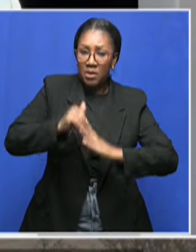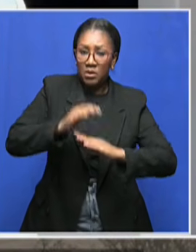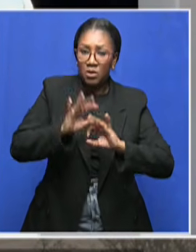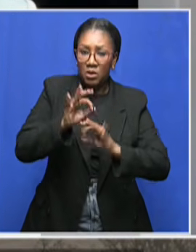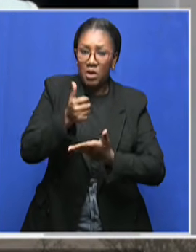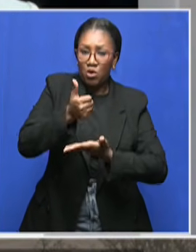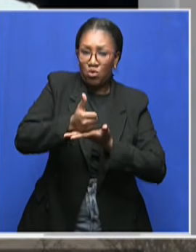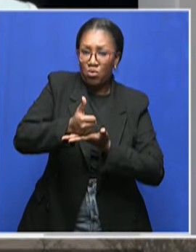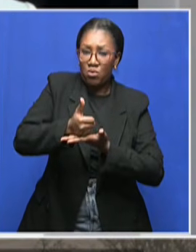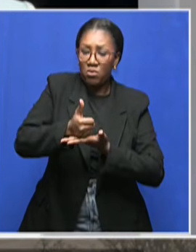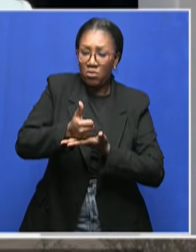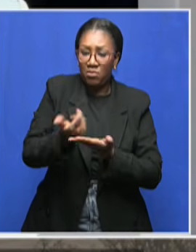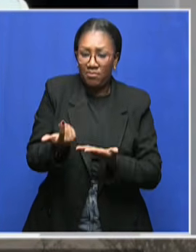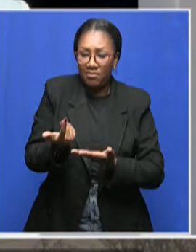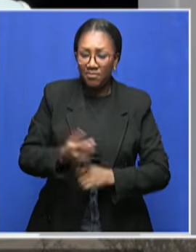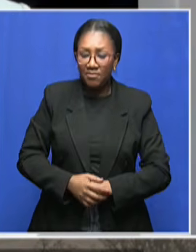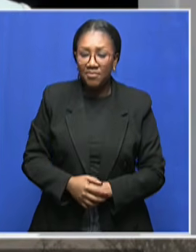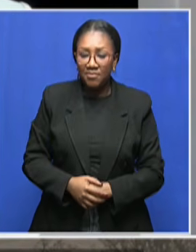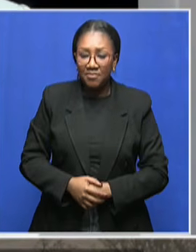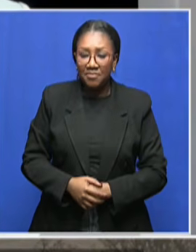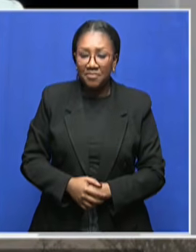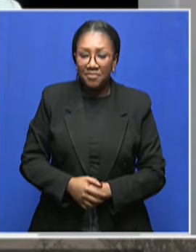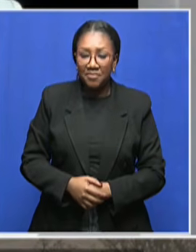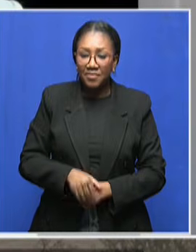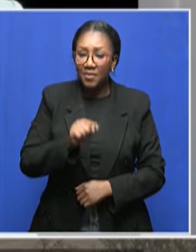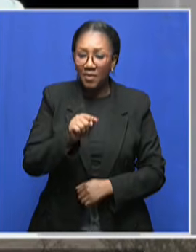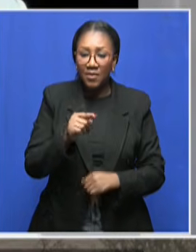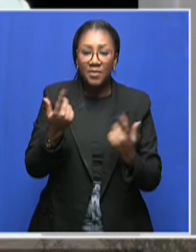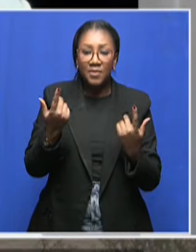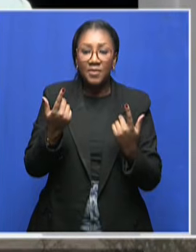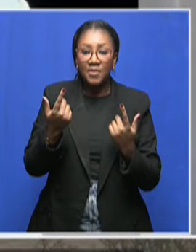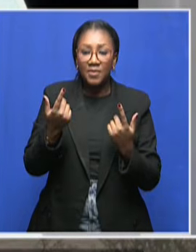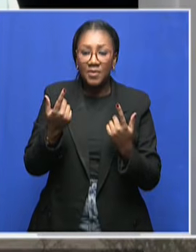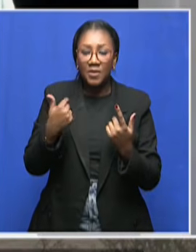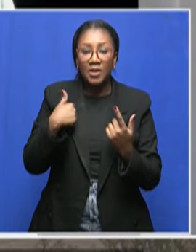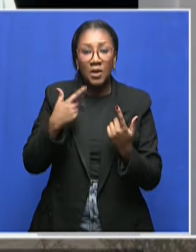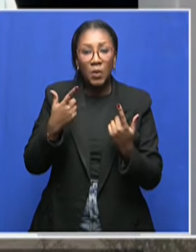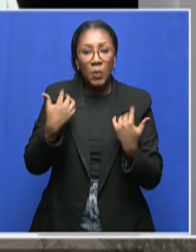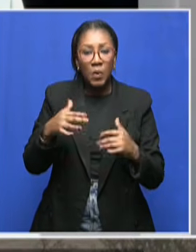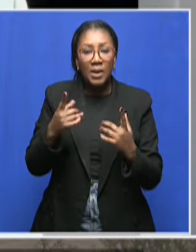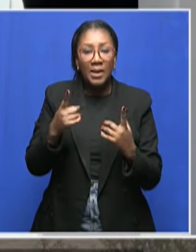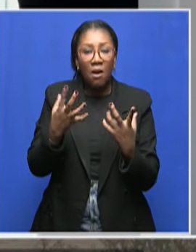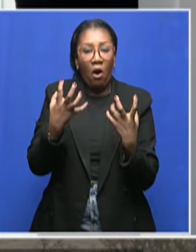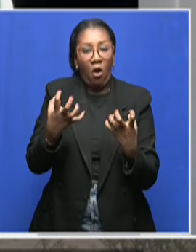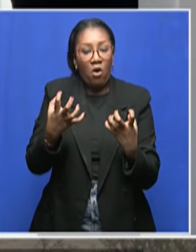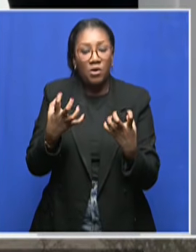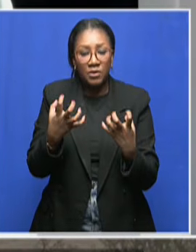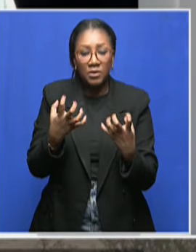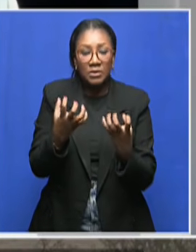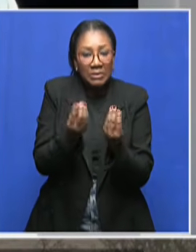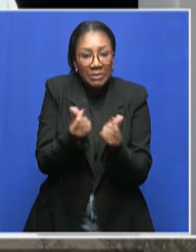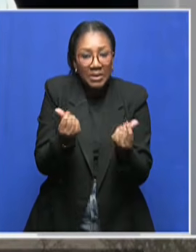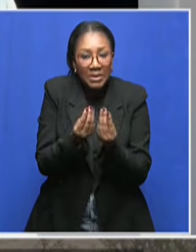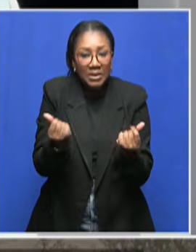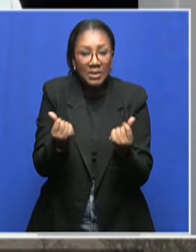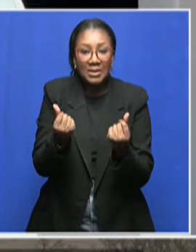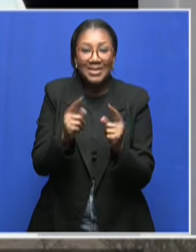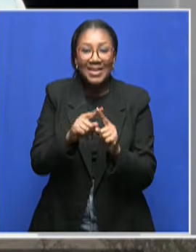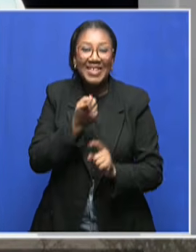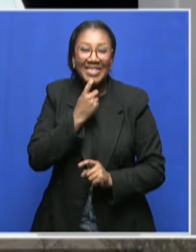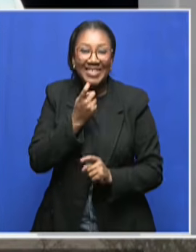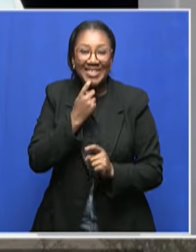seen together. So and also just the juxtaposition of like really hard and intense materials like stainless